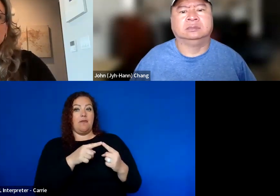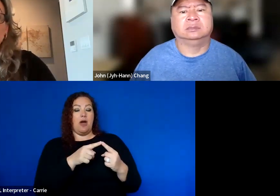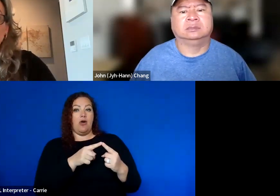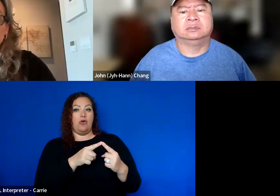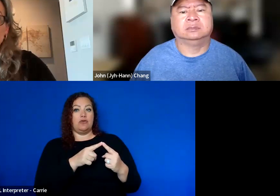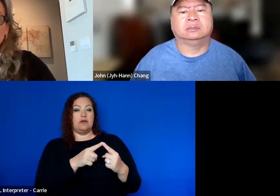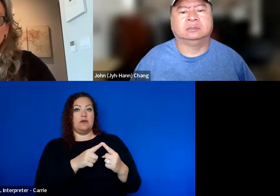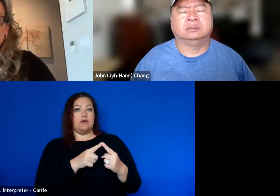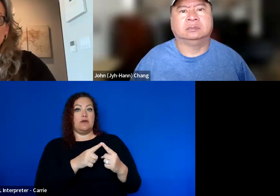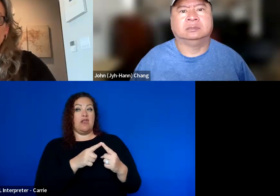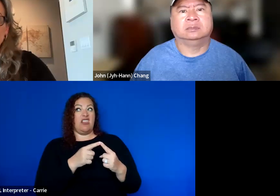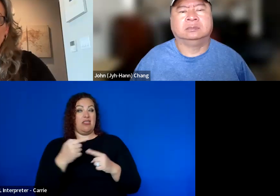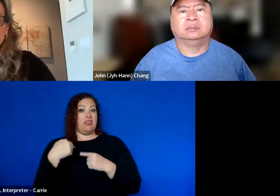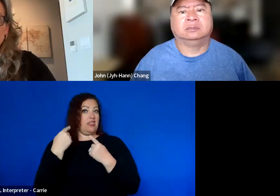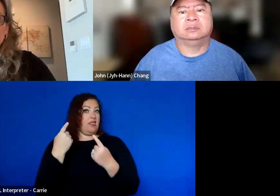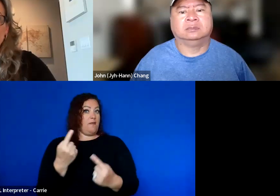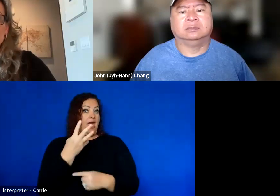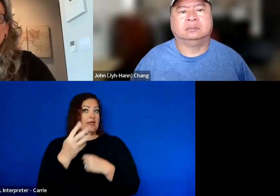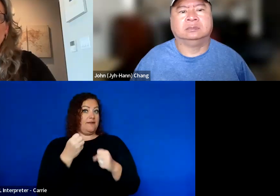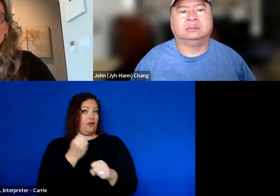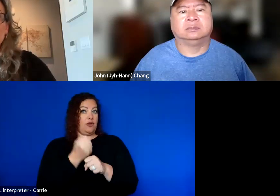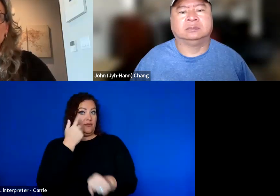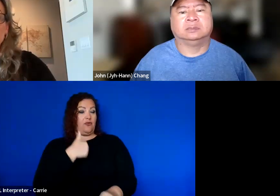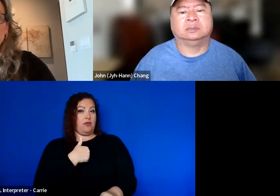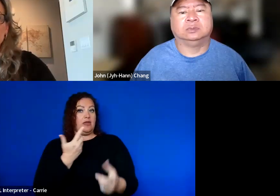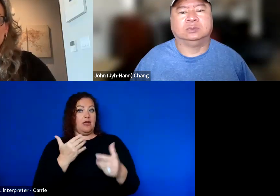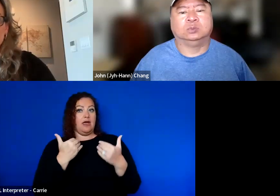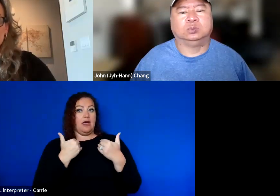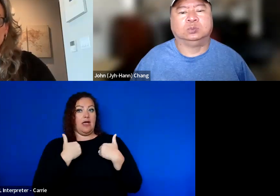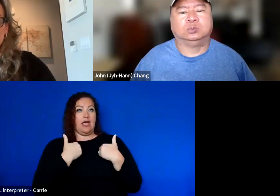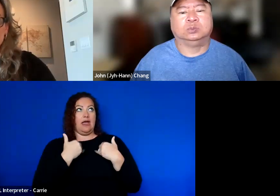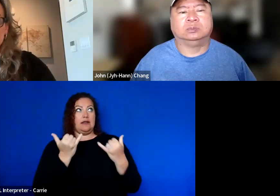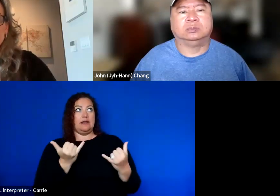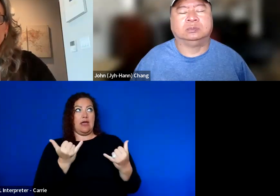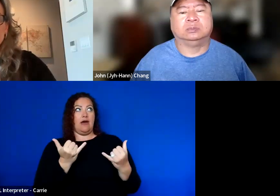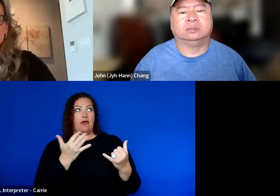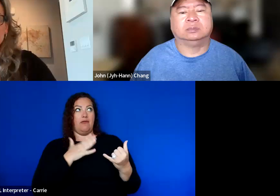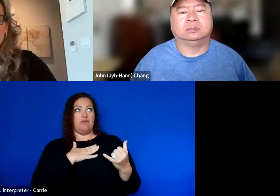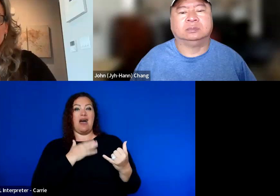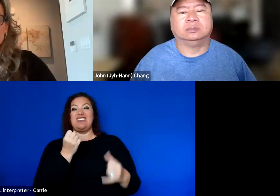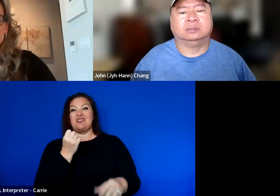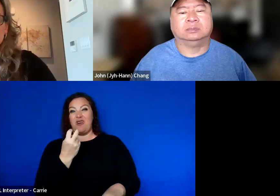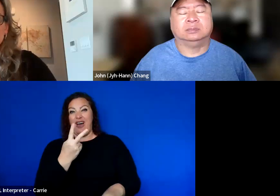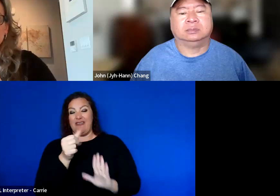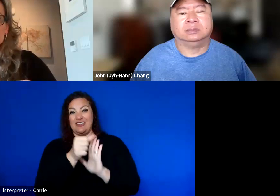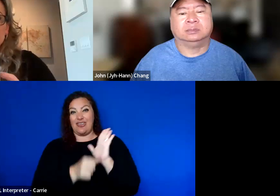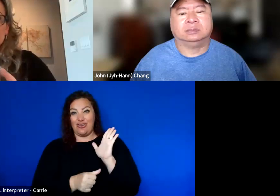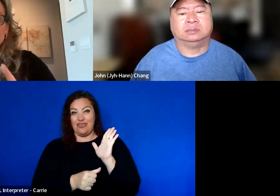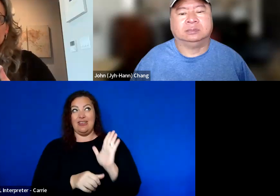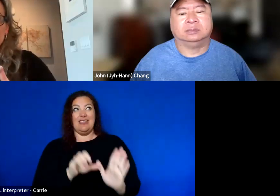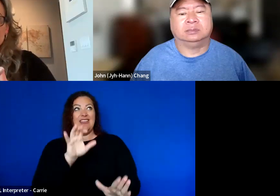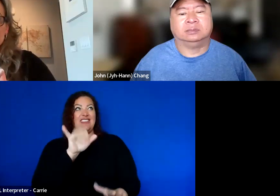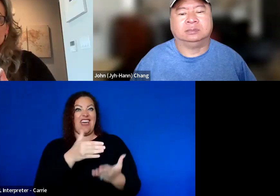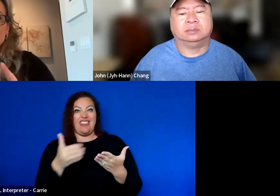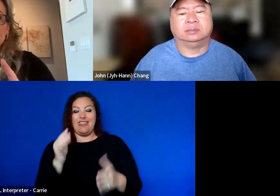the past 4 years for me. I've been having, I'm now on my 12th surgery. And these are for things